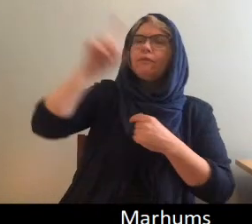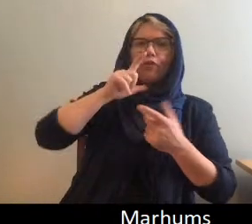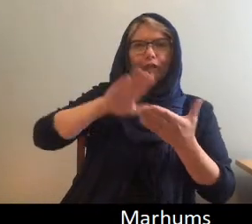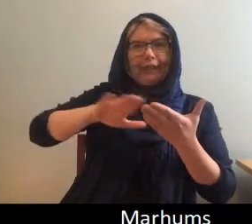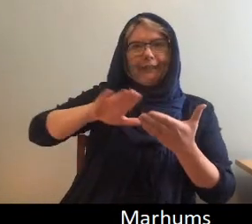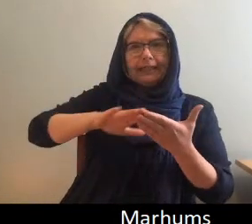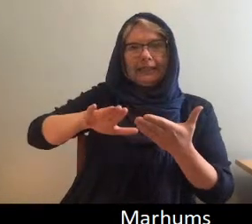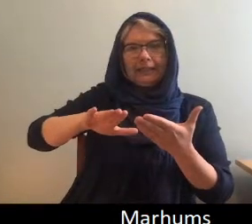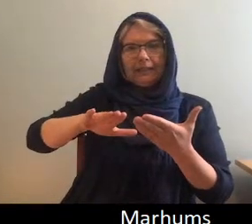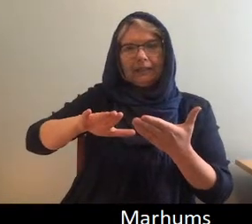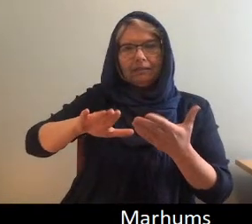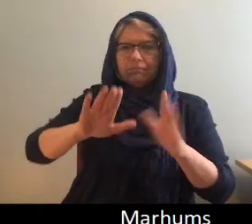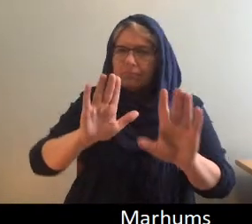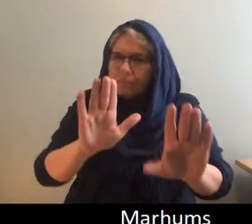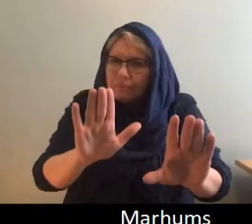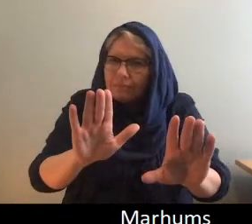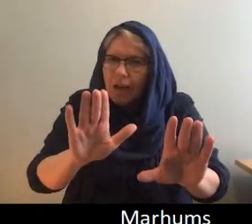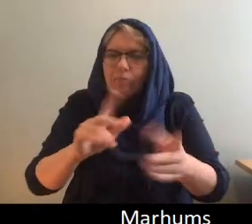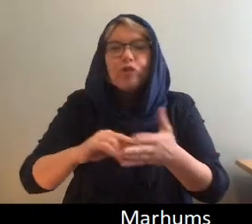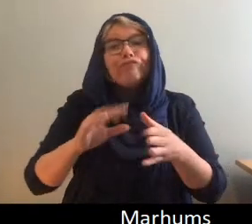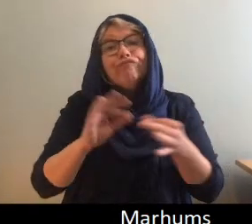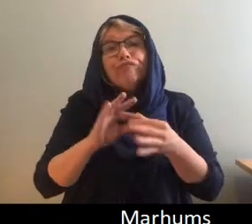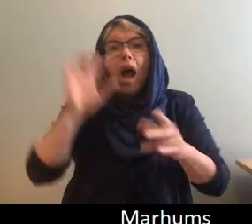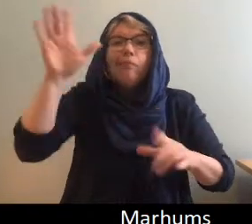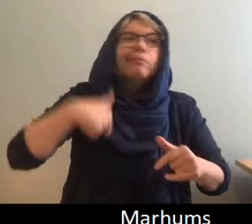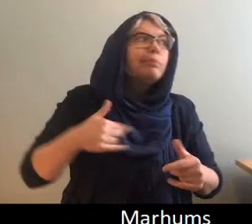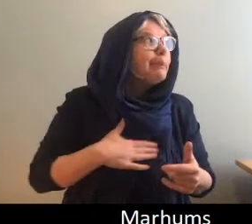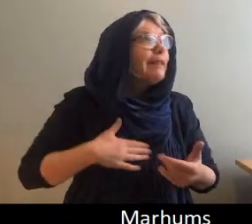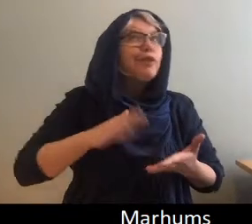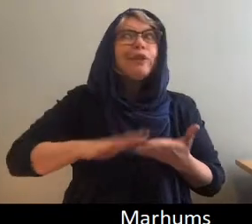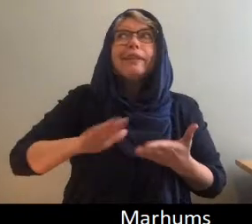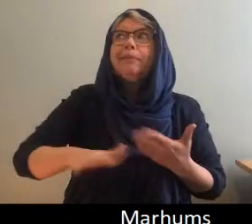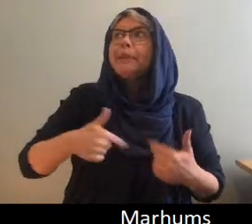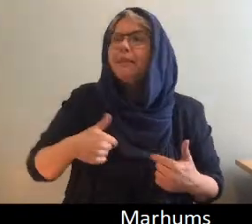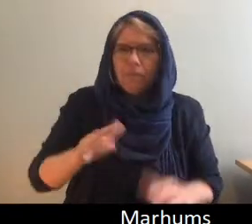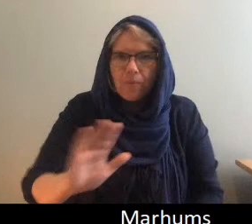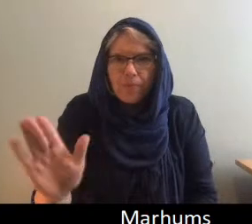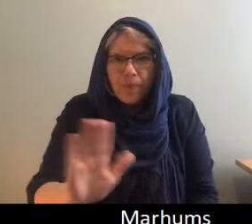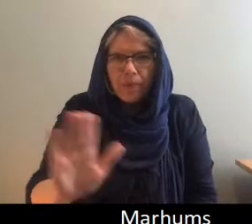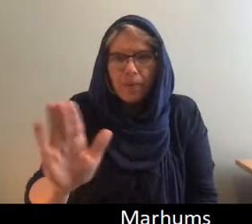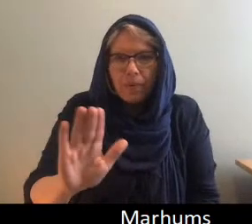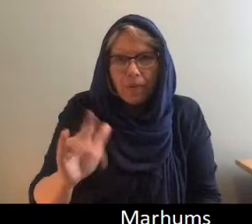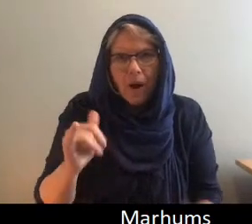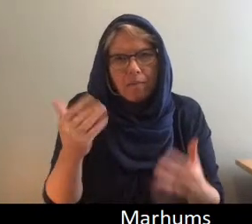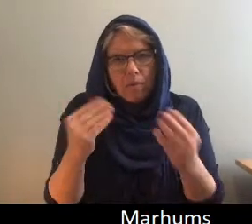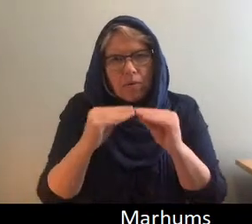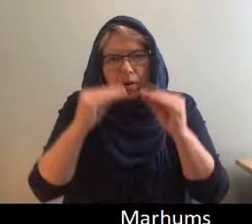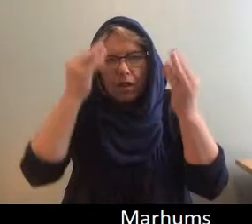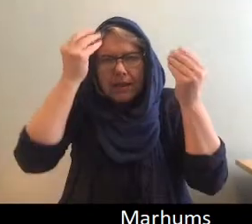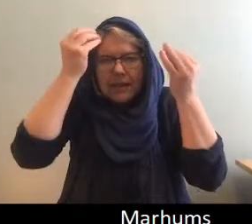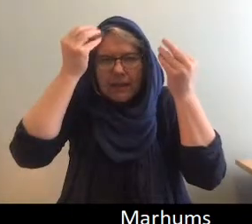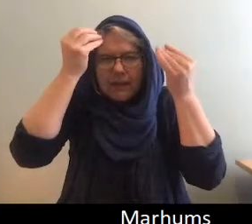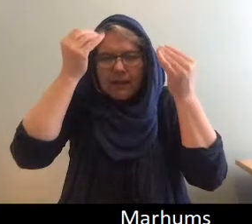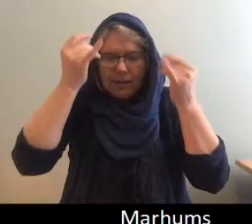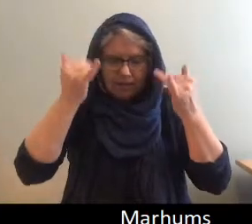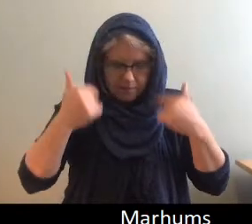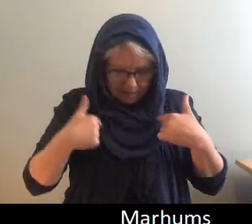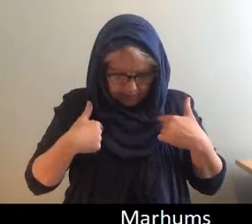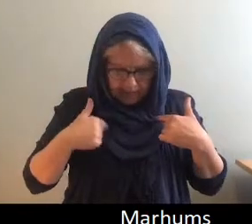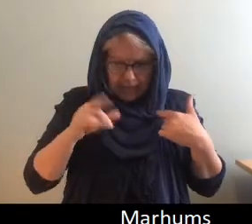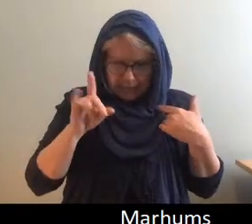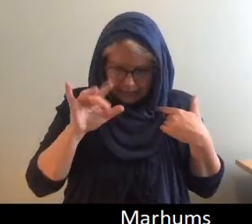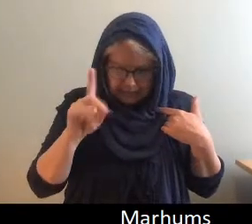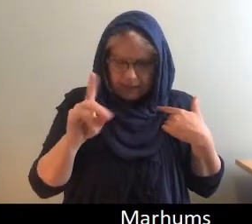shortcomings and our disobediences to Allah. Then we can go to the next stage. If we just read